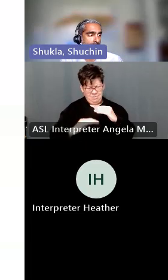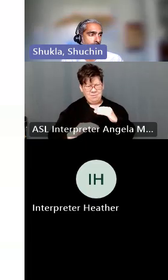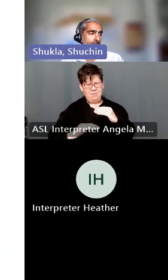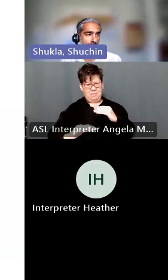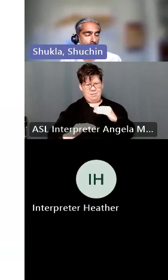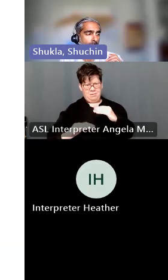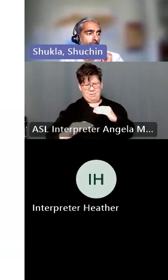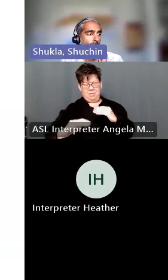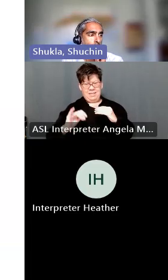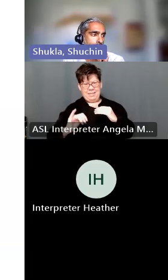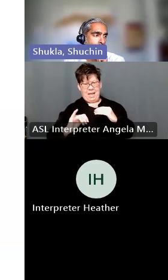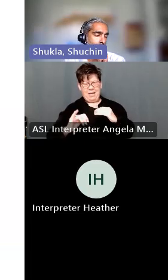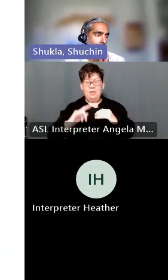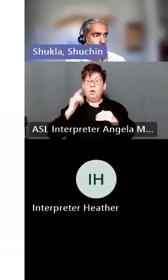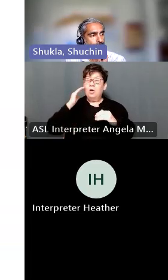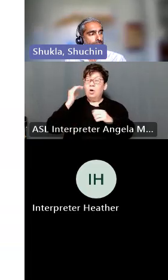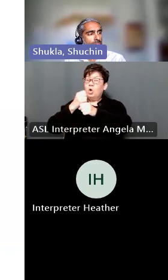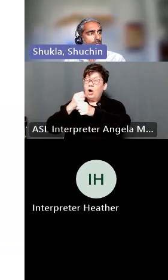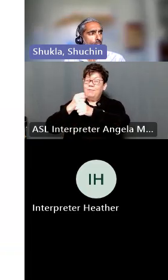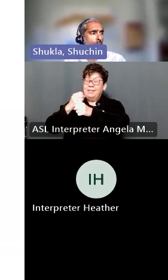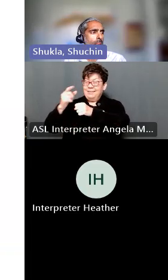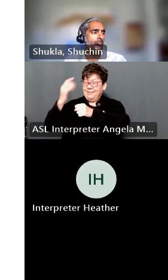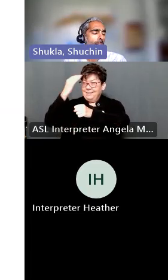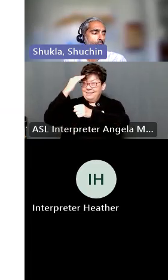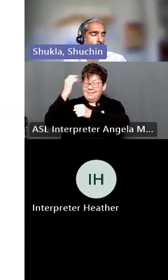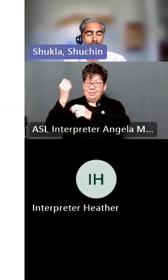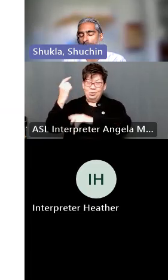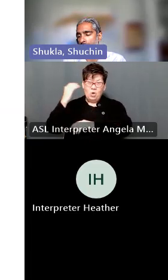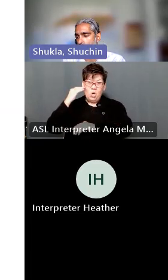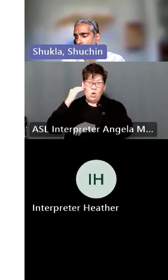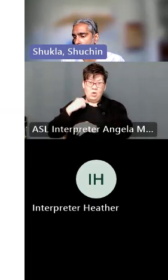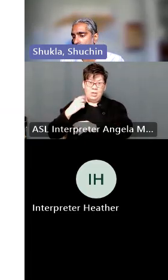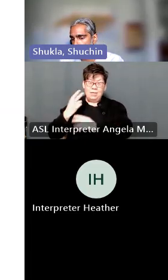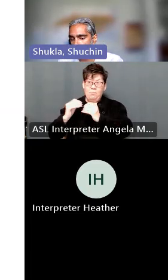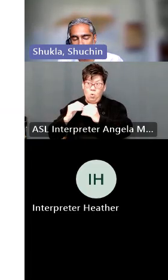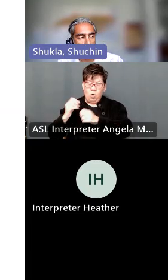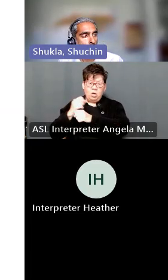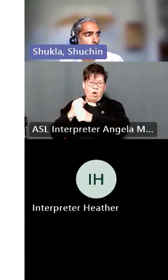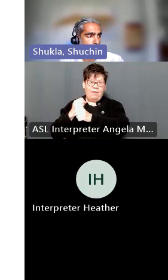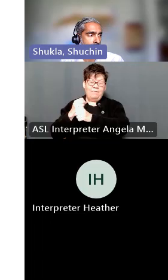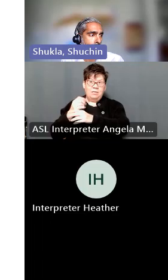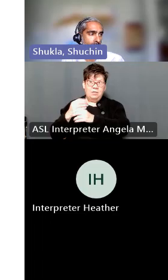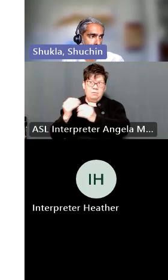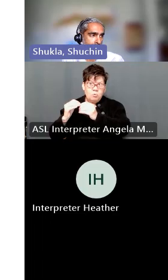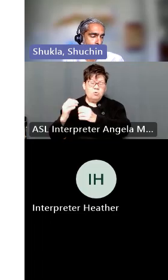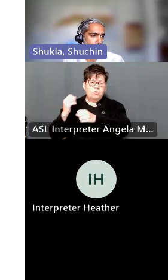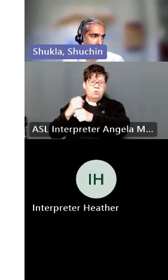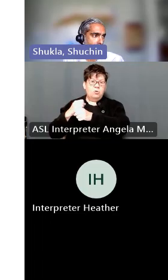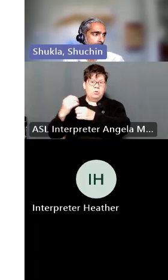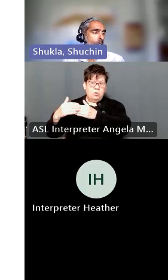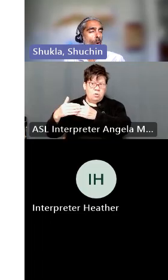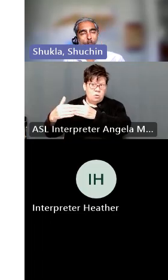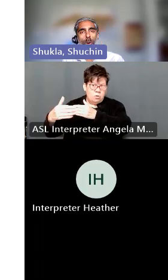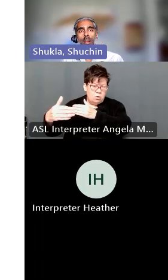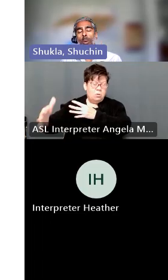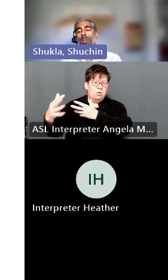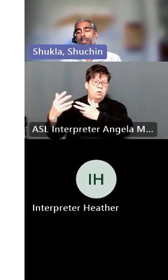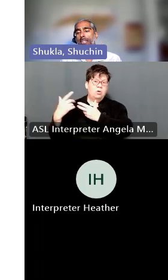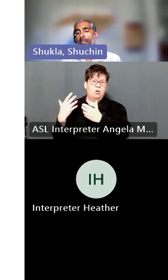a whole variety of substance, you can empathize that you need higher doses of the thing over time to get the same